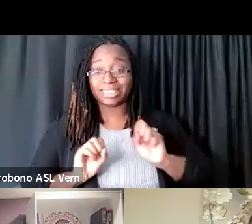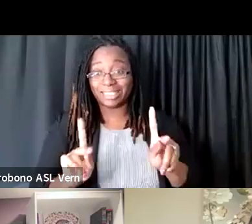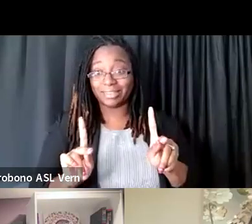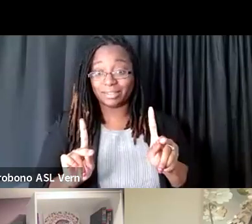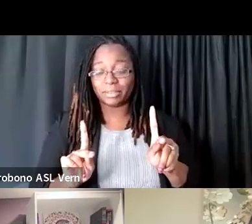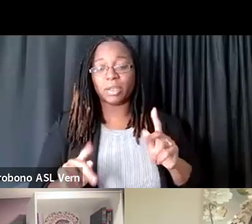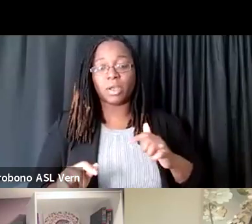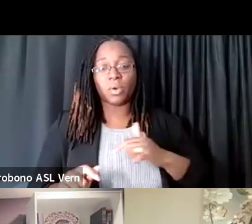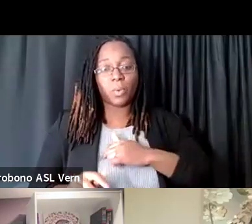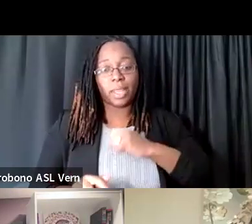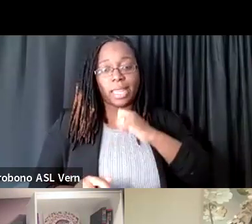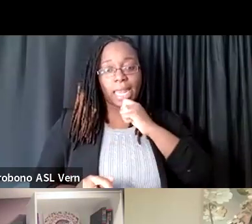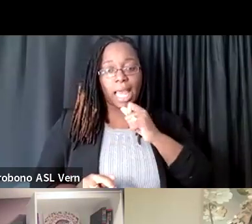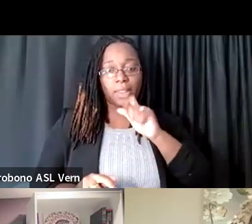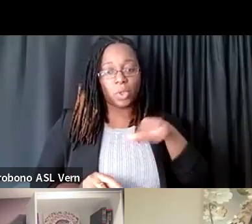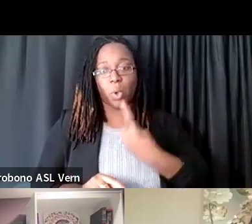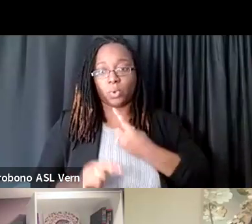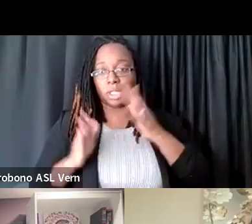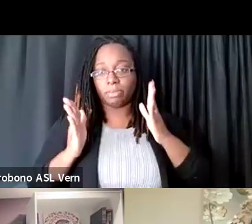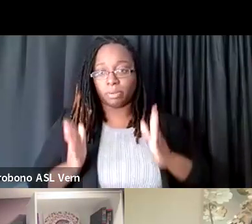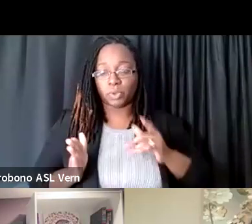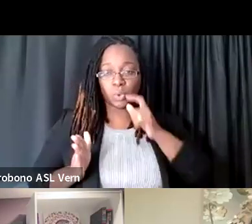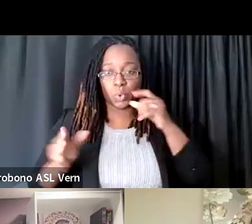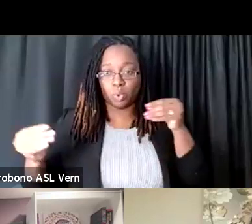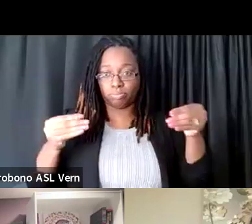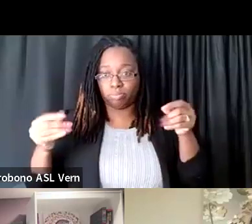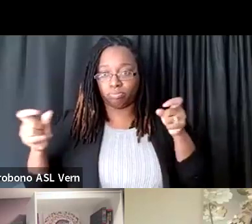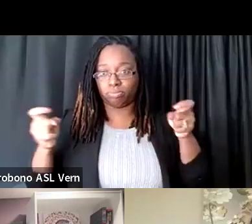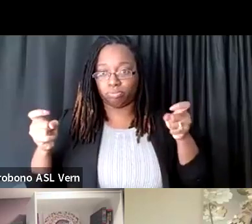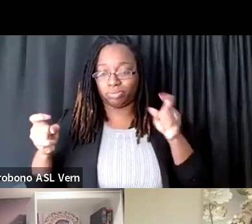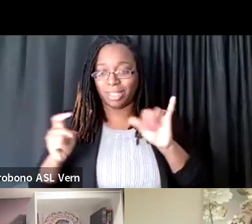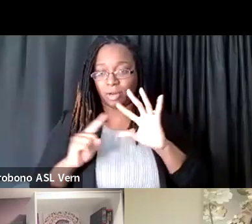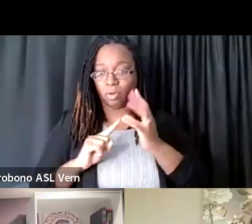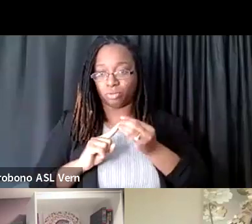sole gatekeeper of that consent and of that culture.